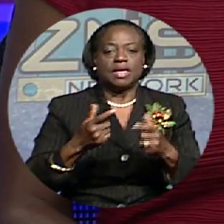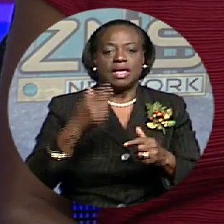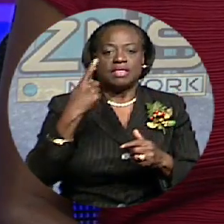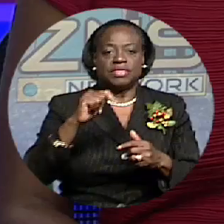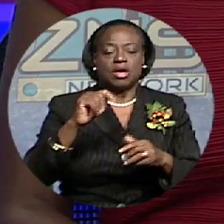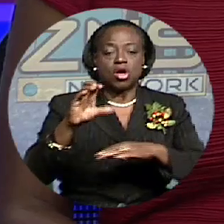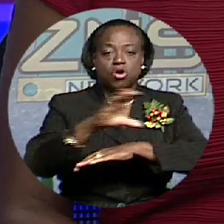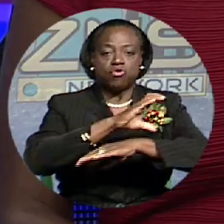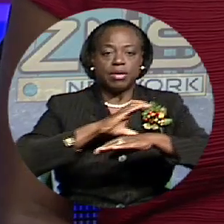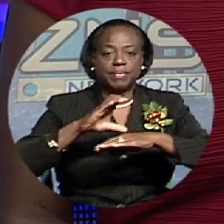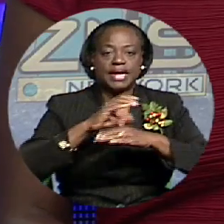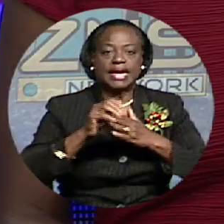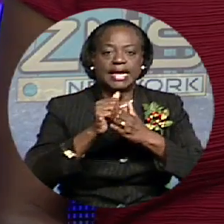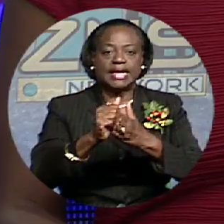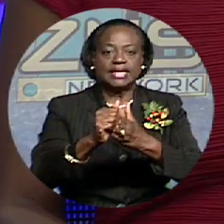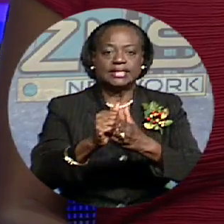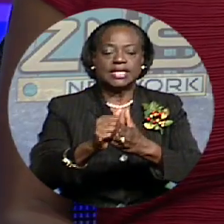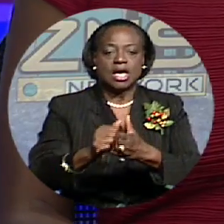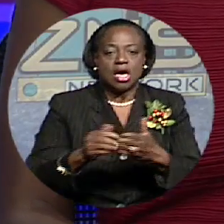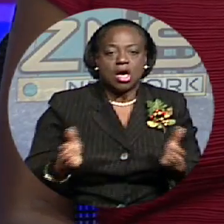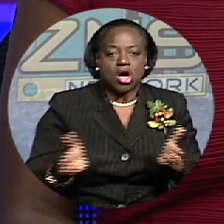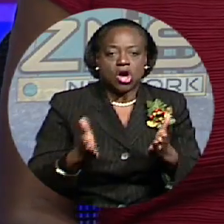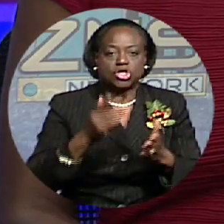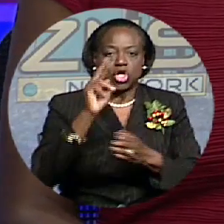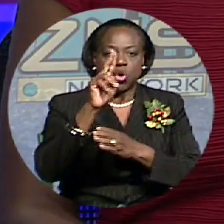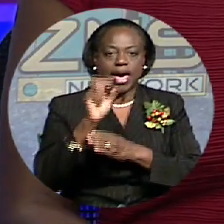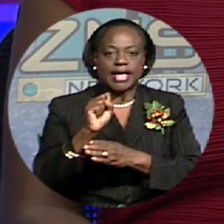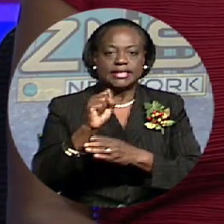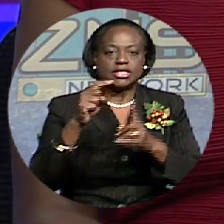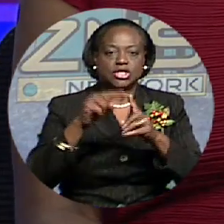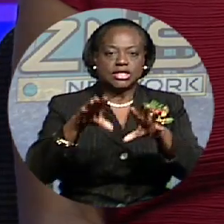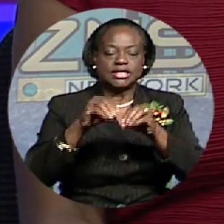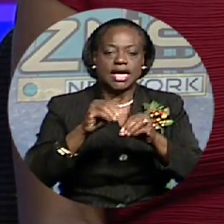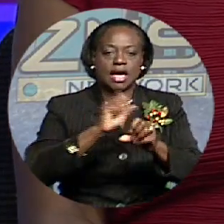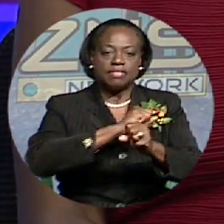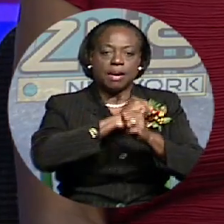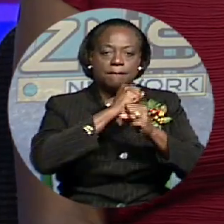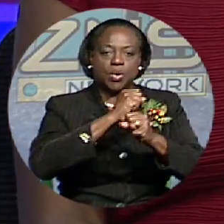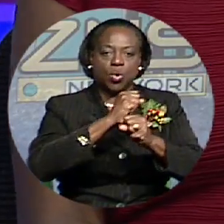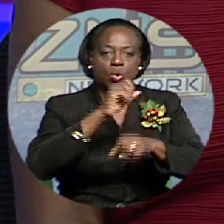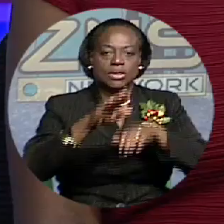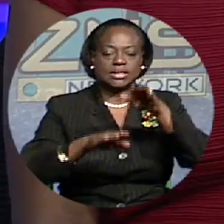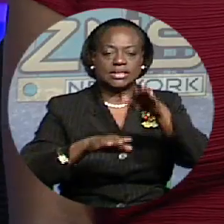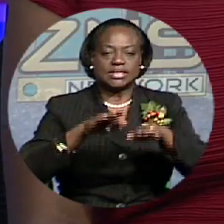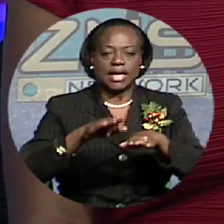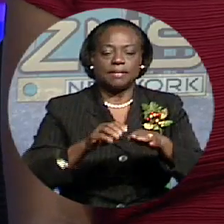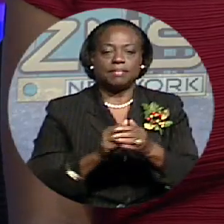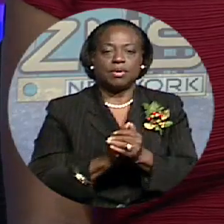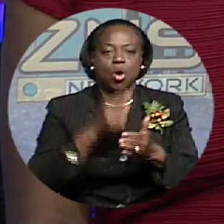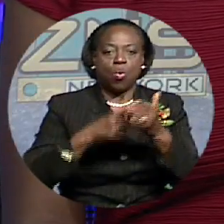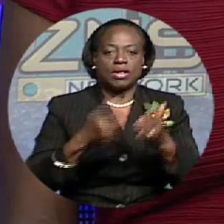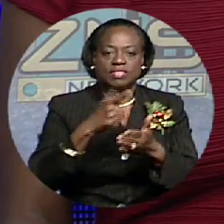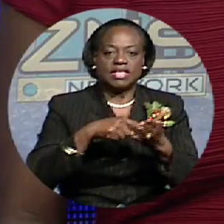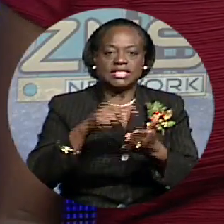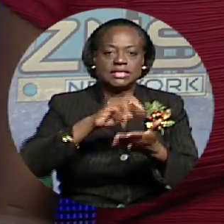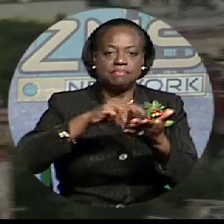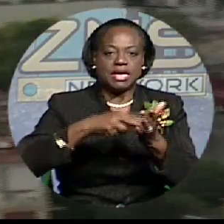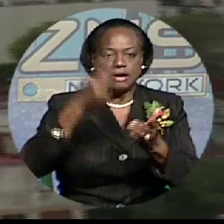States to take that bold step. Our Clint Watson spoke with top government officials on what this could mean for the Bahamas.